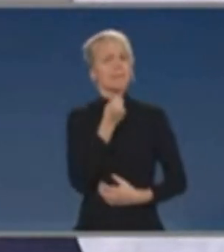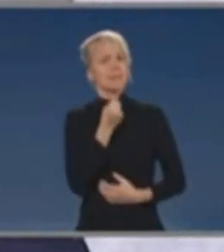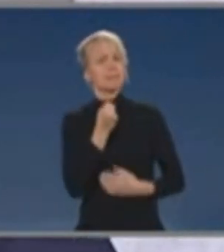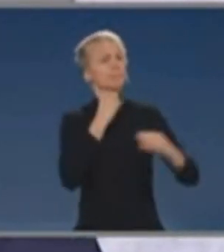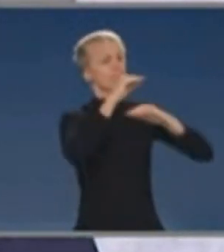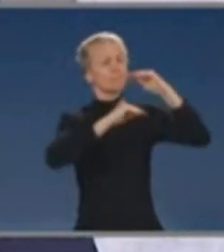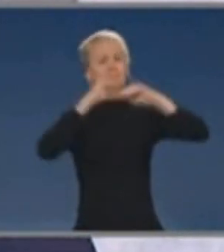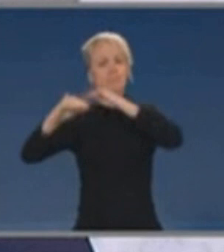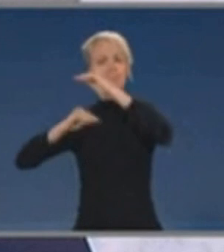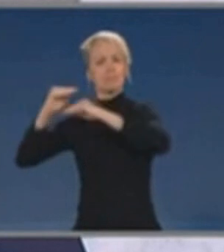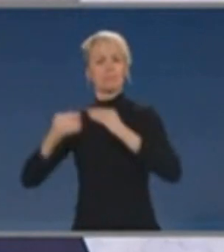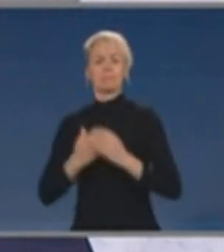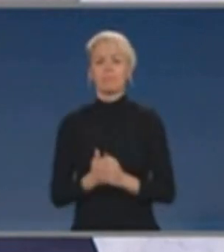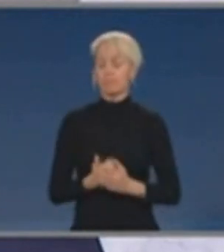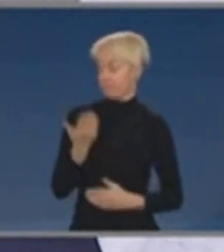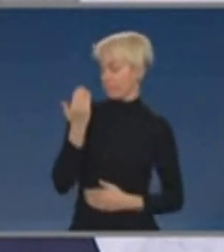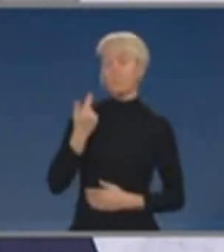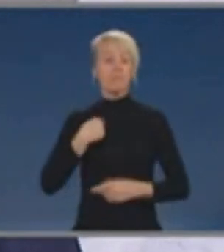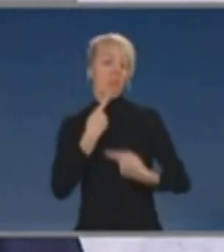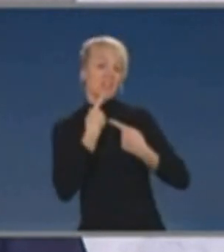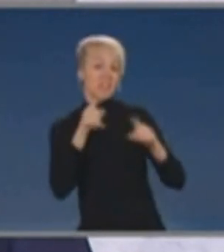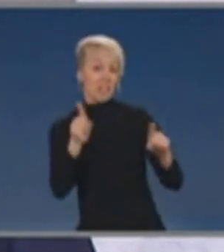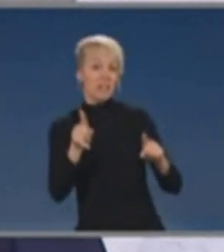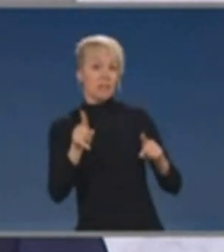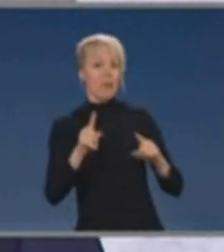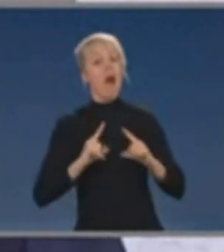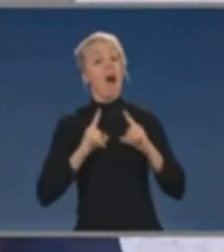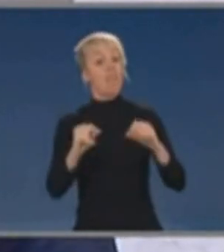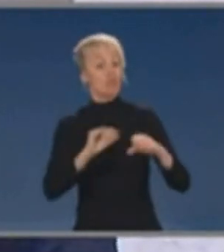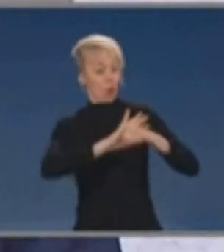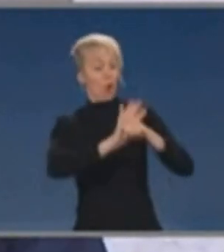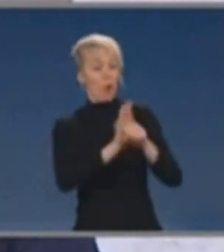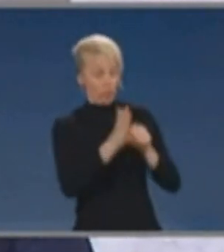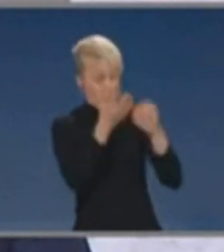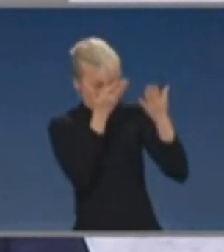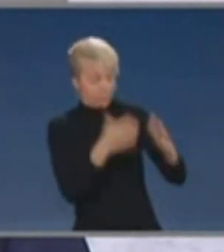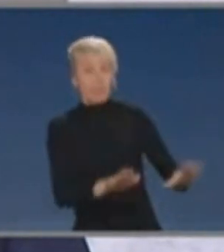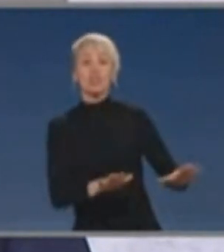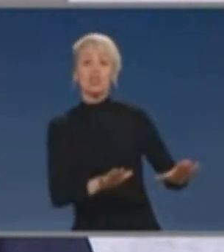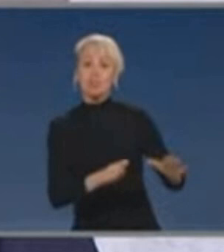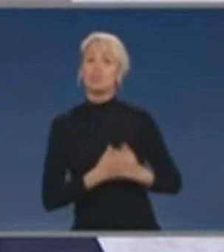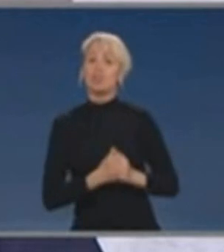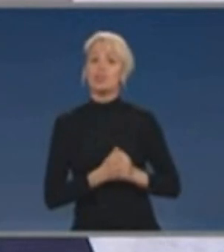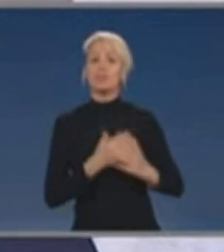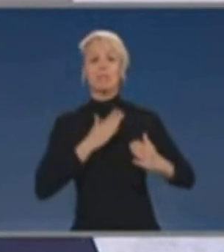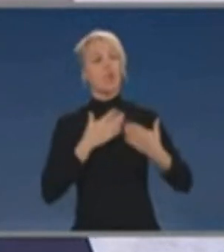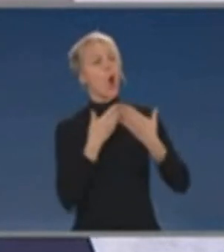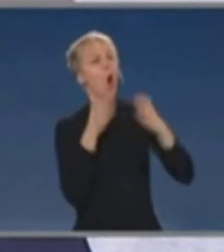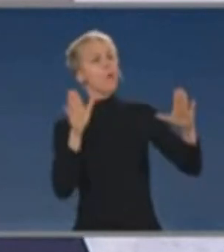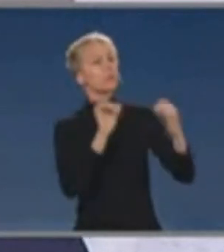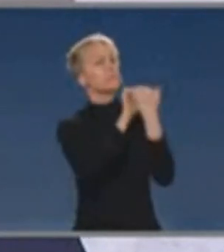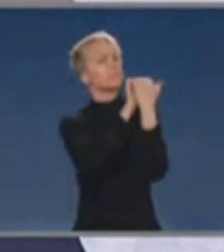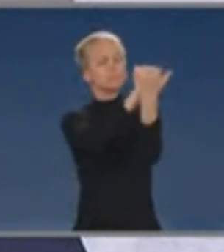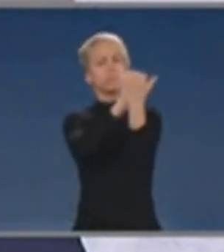Club a little while ago, I set that out, that coming out of the COVID crisis, going through the COVID crisis, Australia